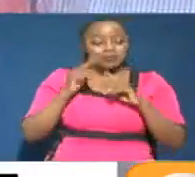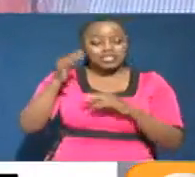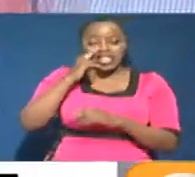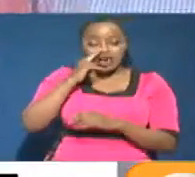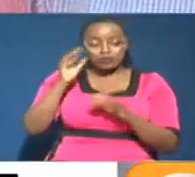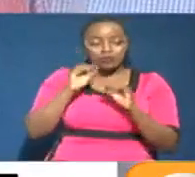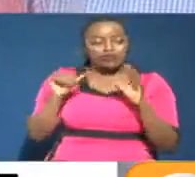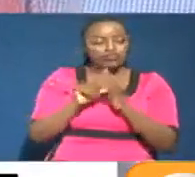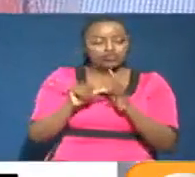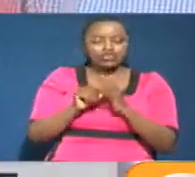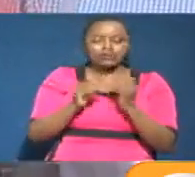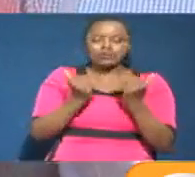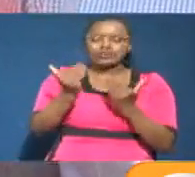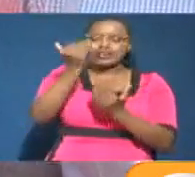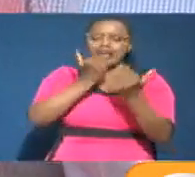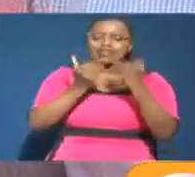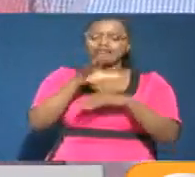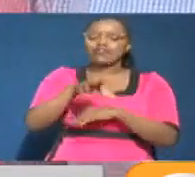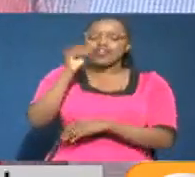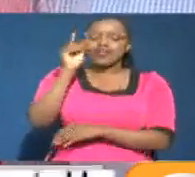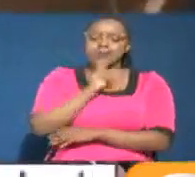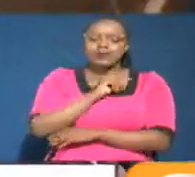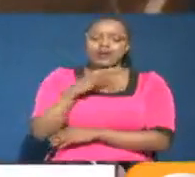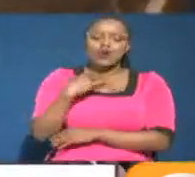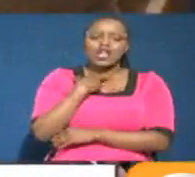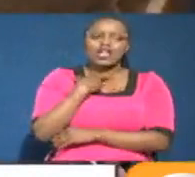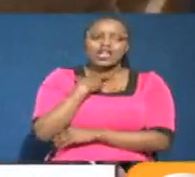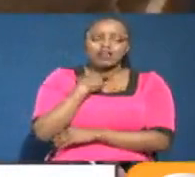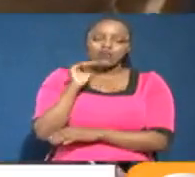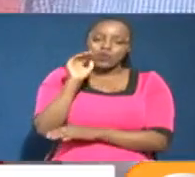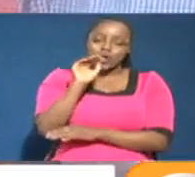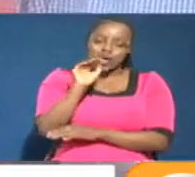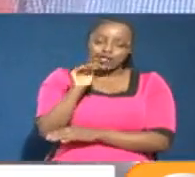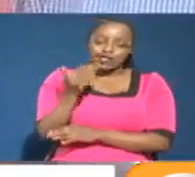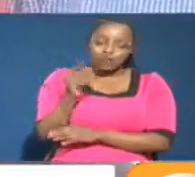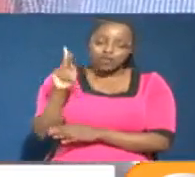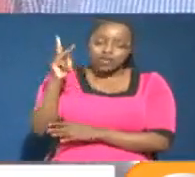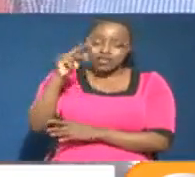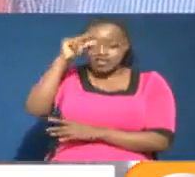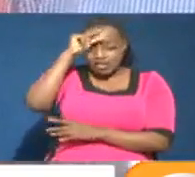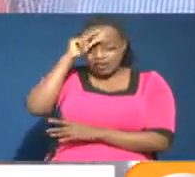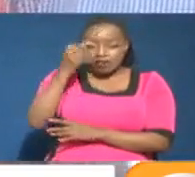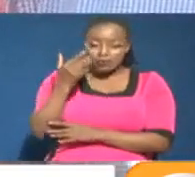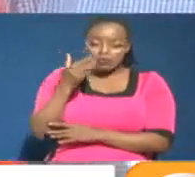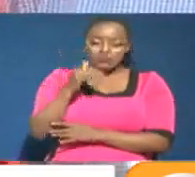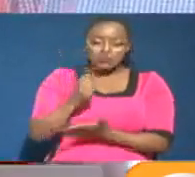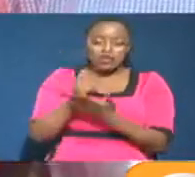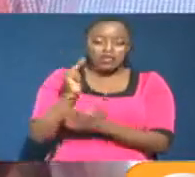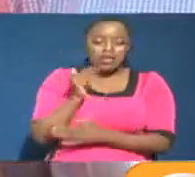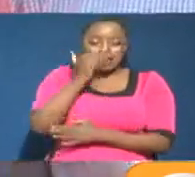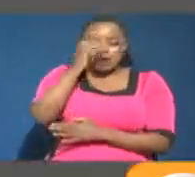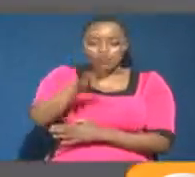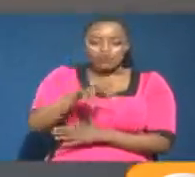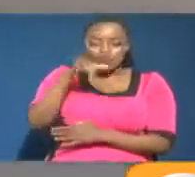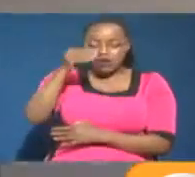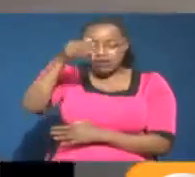tuko na shida, watoto wanatuliza, mmewapata waliokwama kwenye jimbo. Tunaomba sana serikali ya Kenya tusikie ili tumtoe